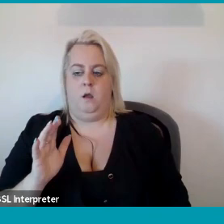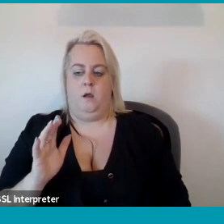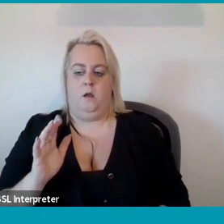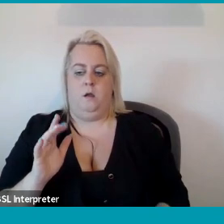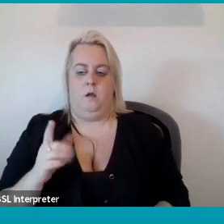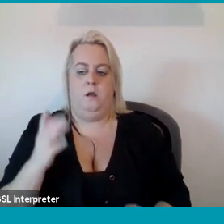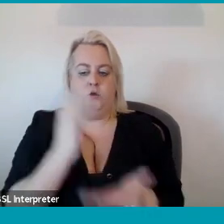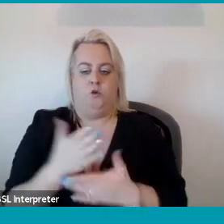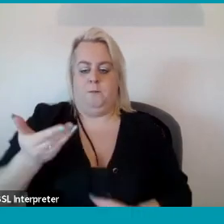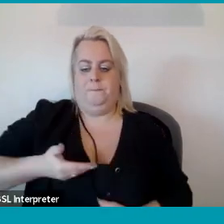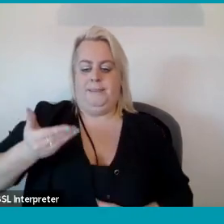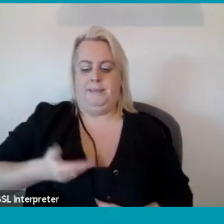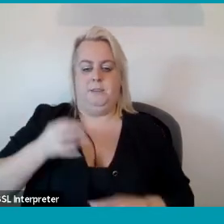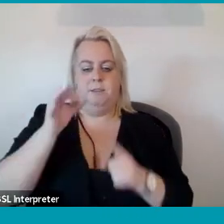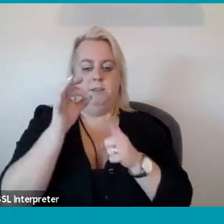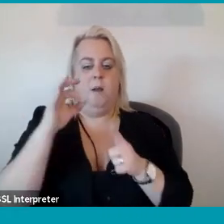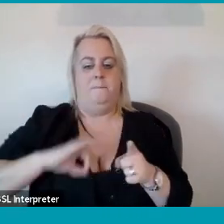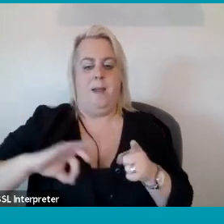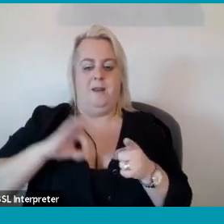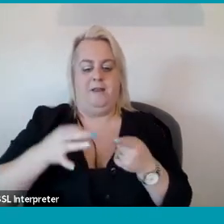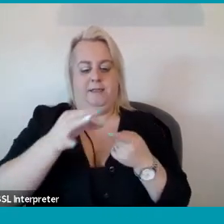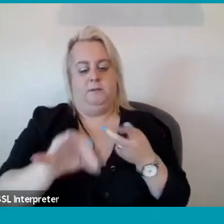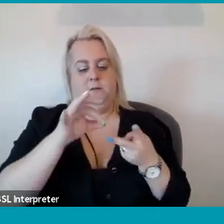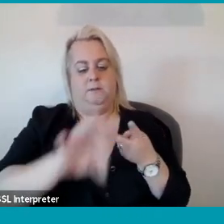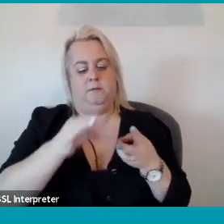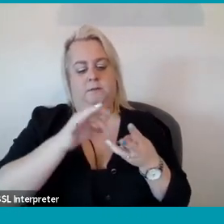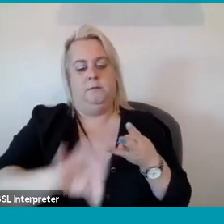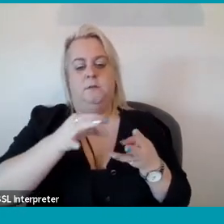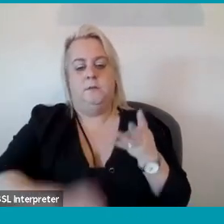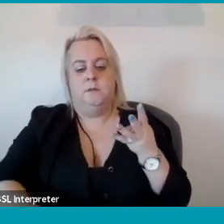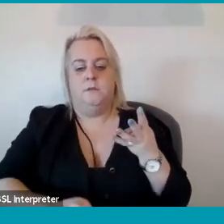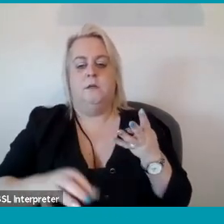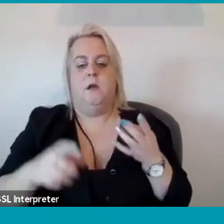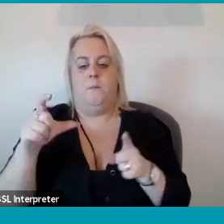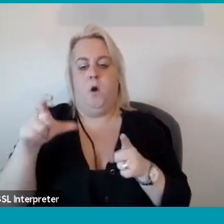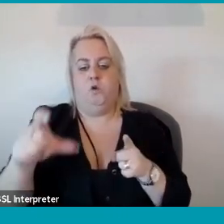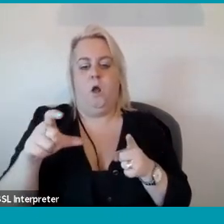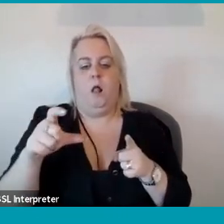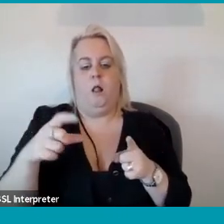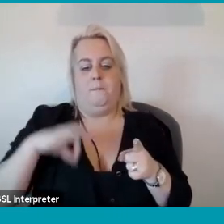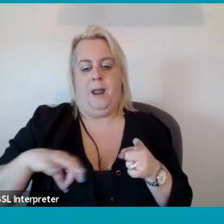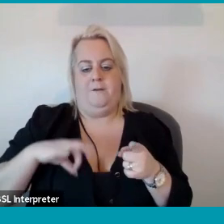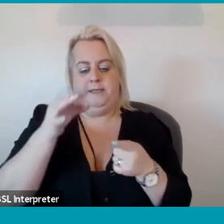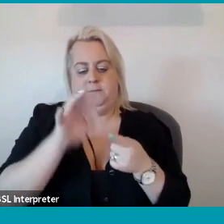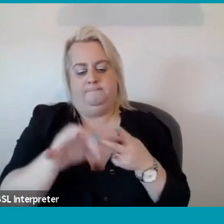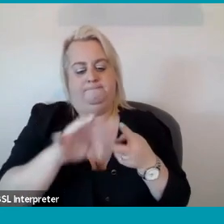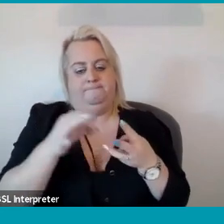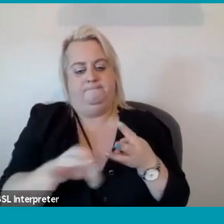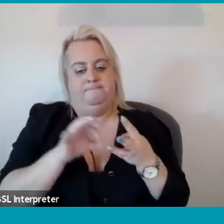line business benefits, commercial benefits, and nothing to do